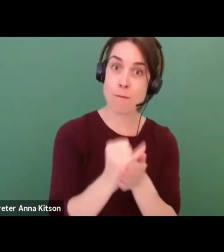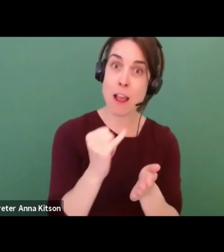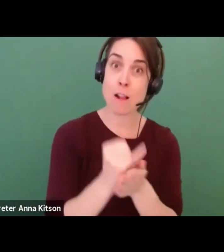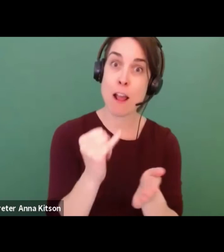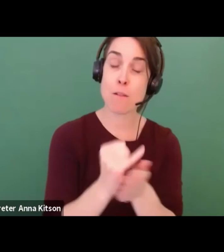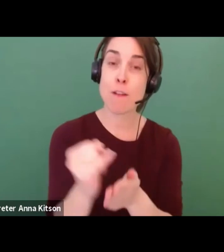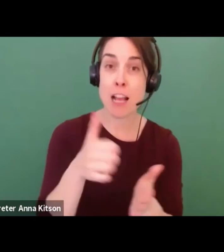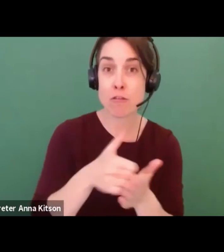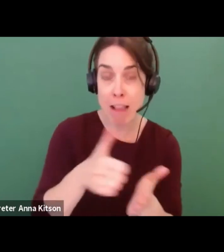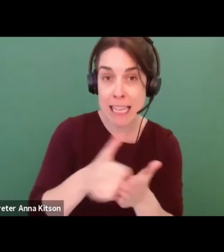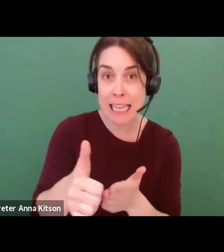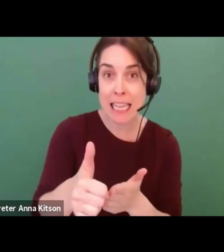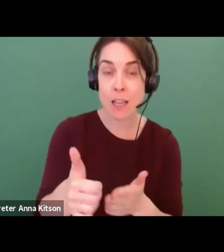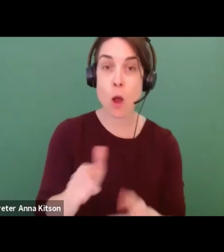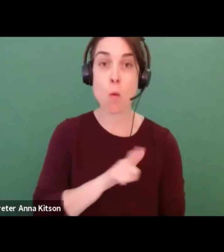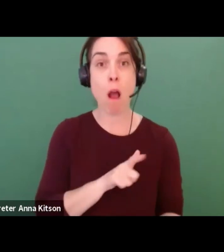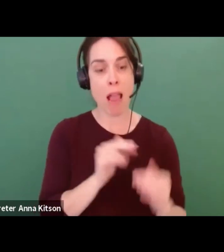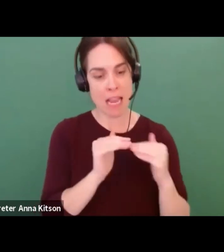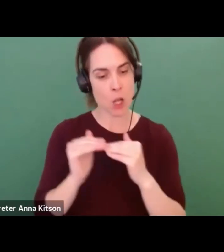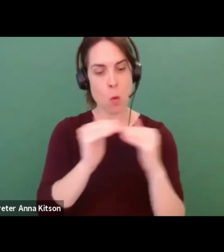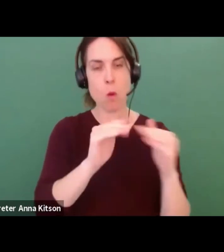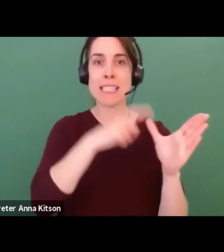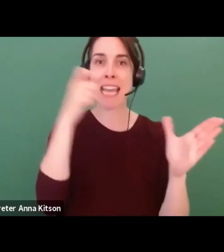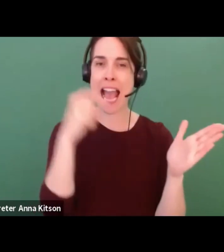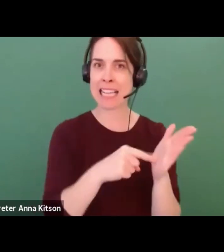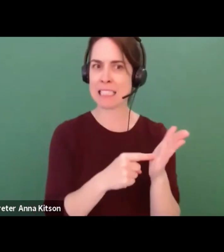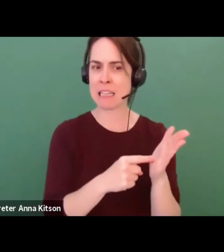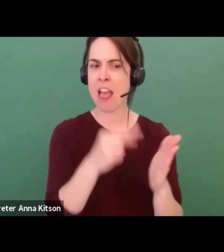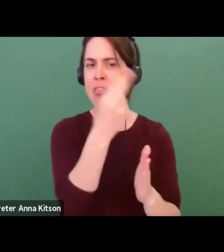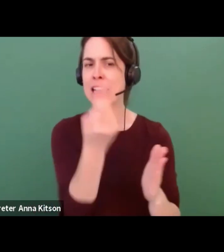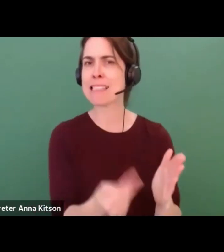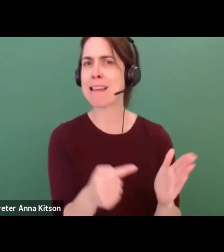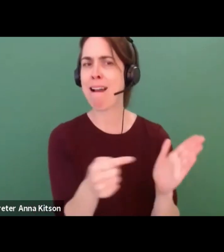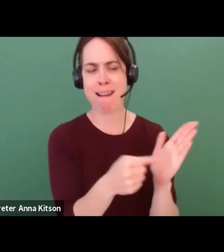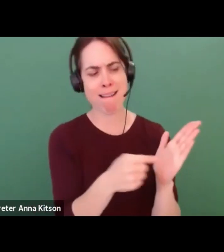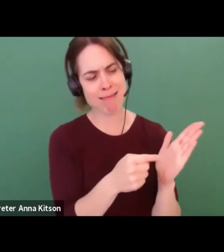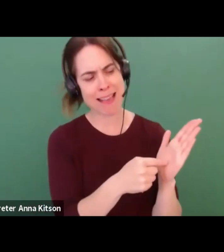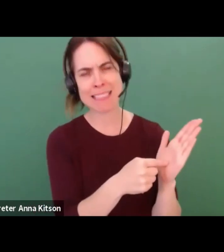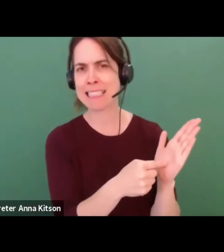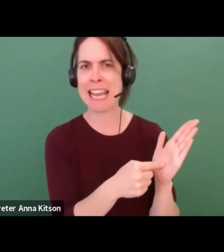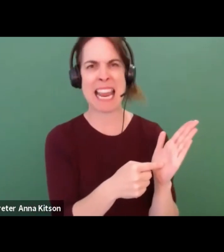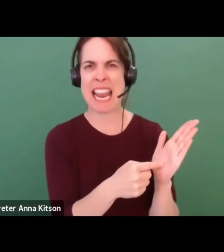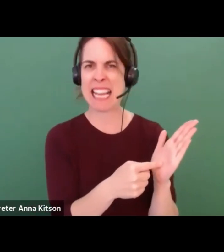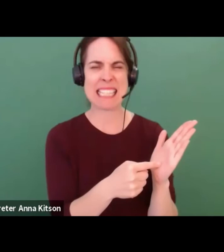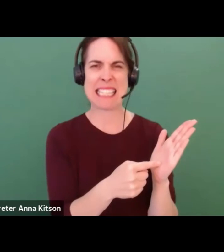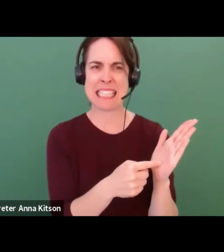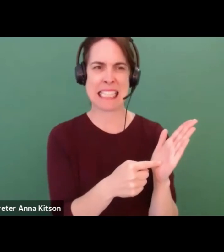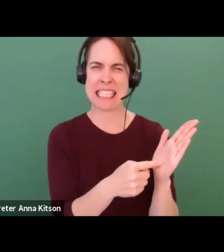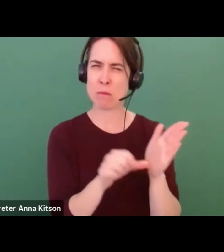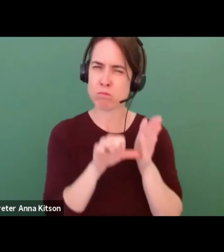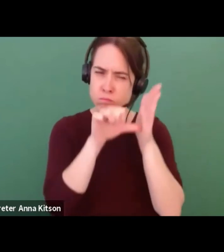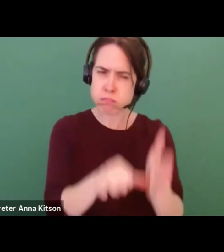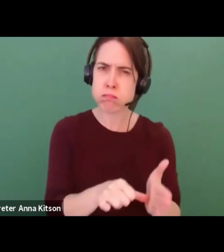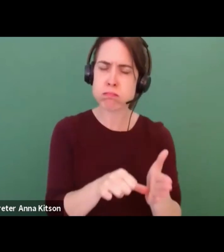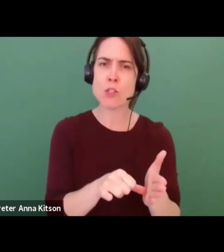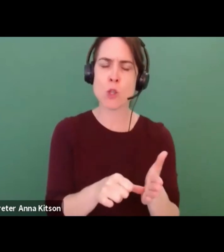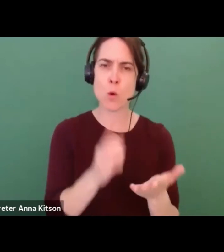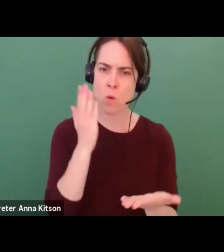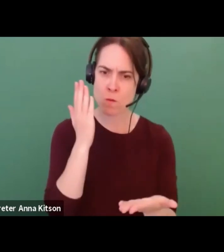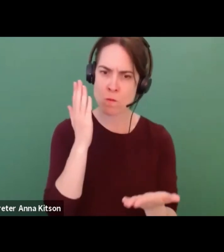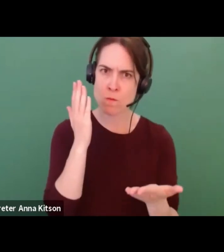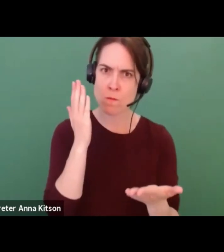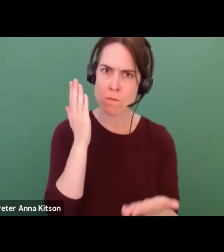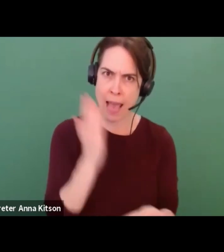designed, in my view, purposefully with such a poor enforcement mechanism. I mean, expecting